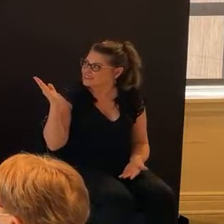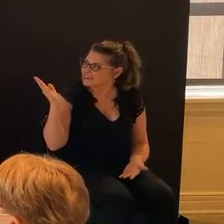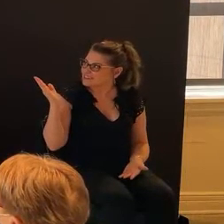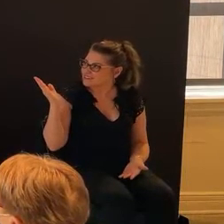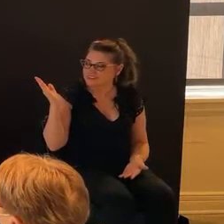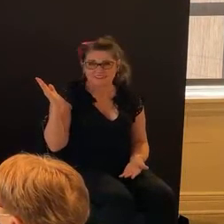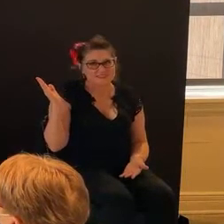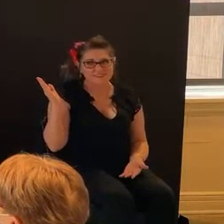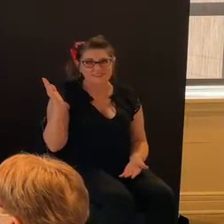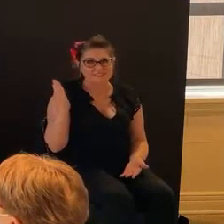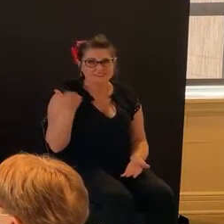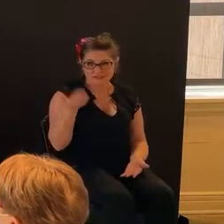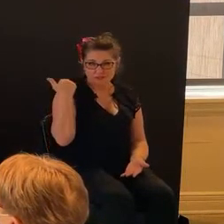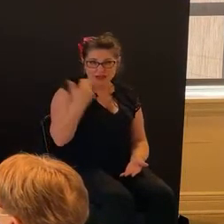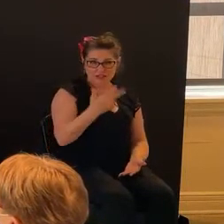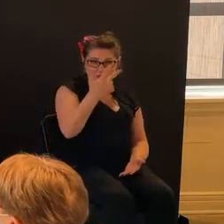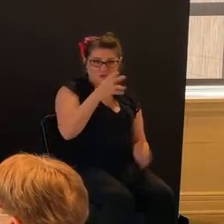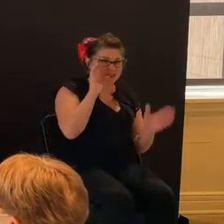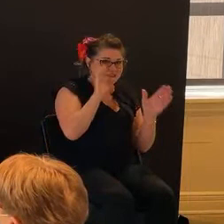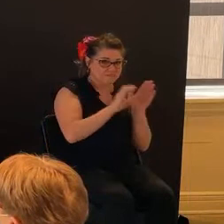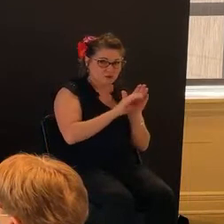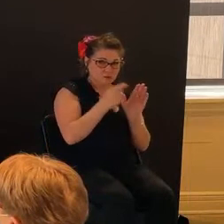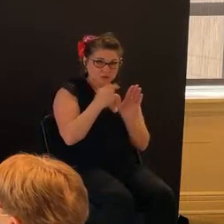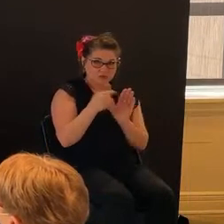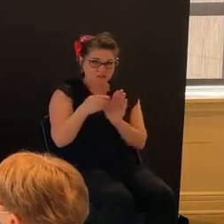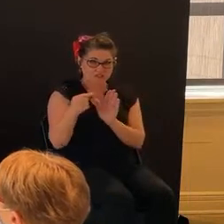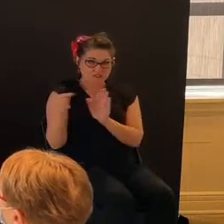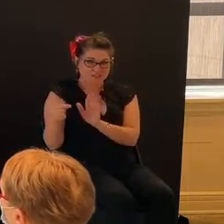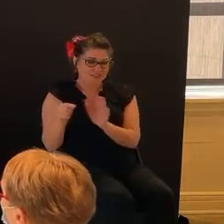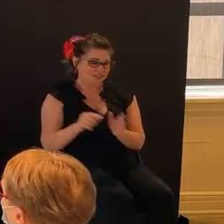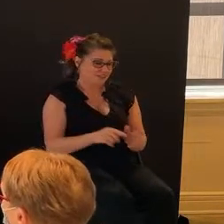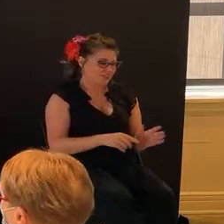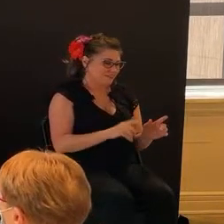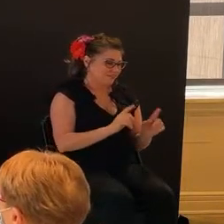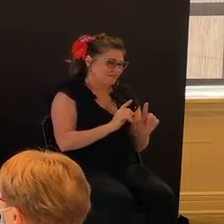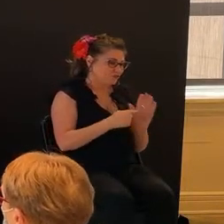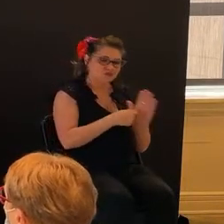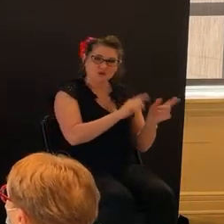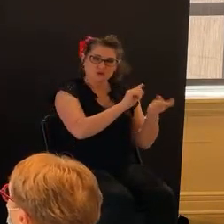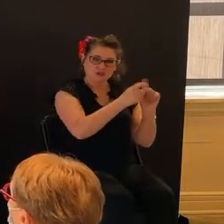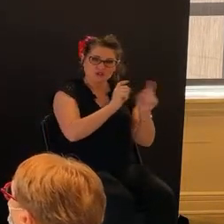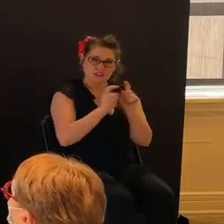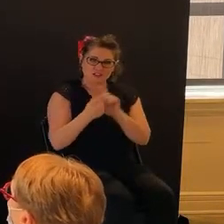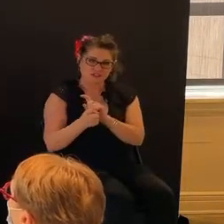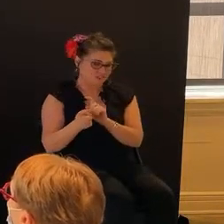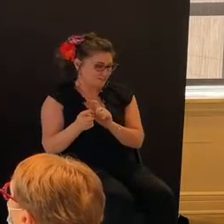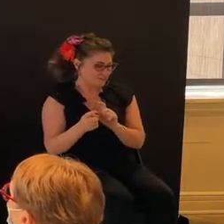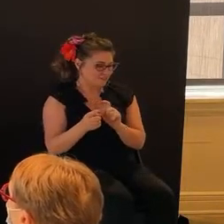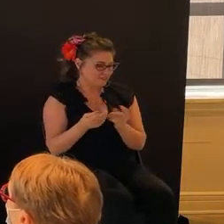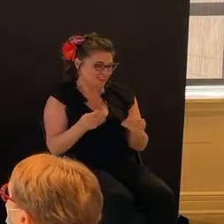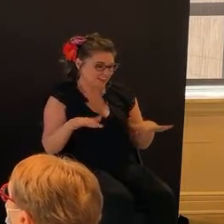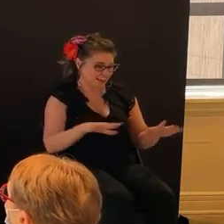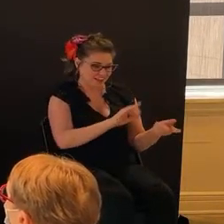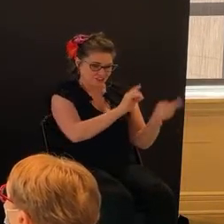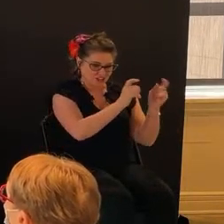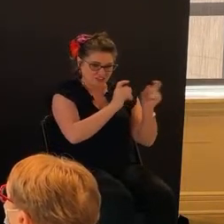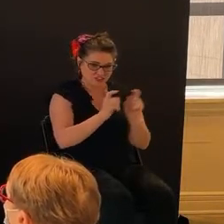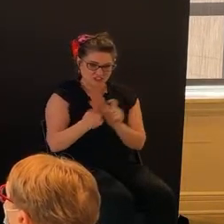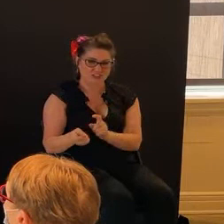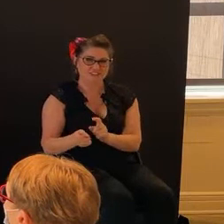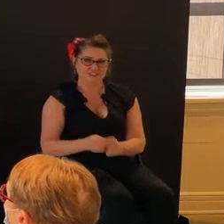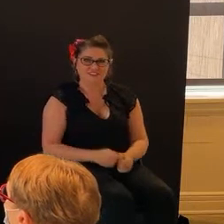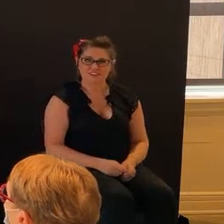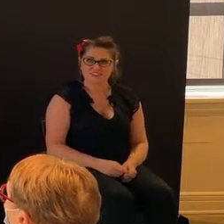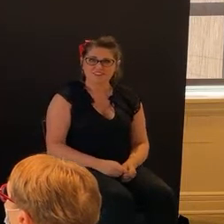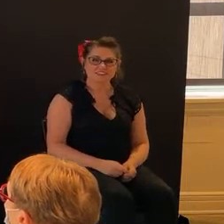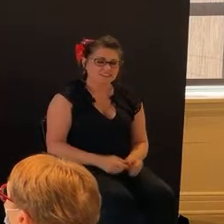those last three photos were showing the, you know, the changes in the land in very sort of regular